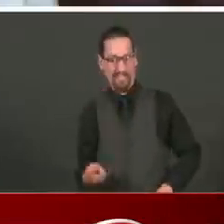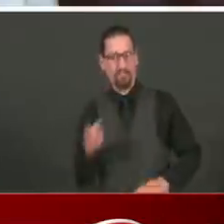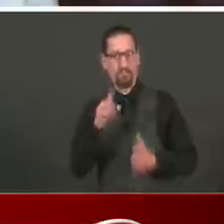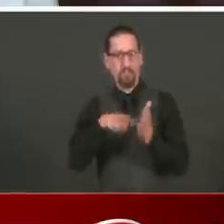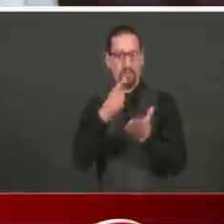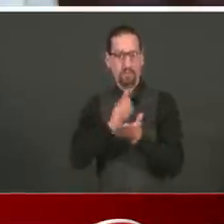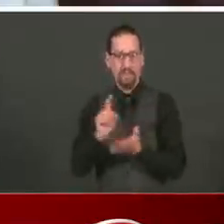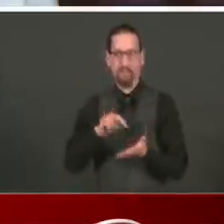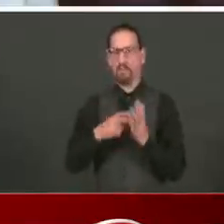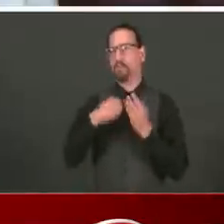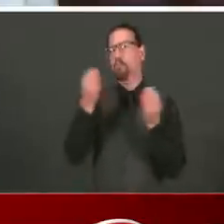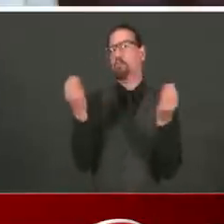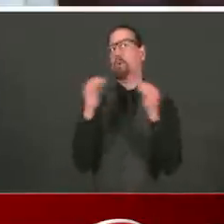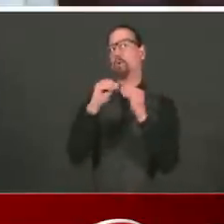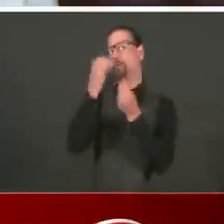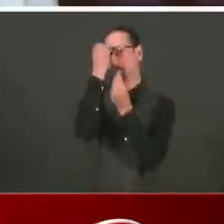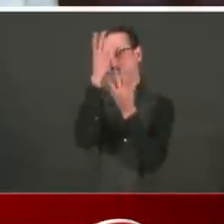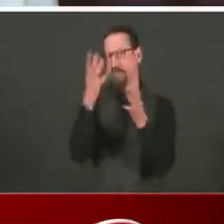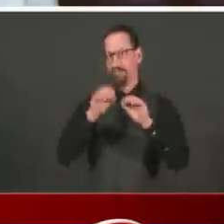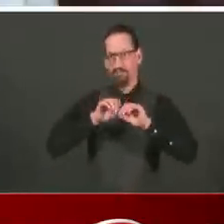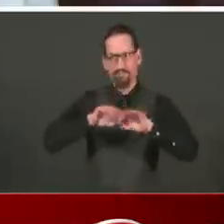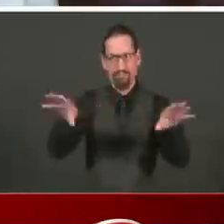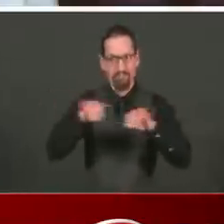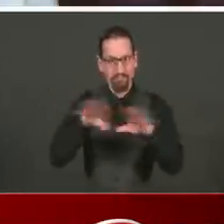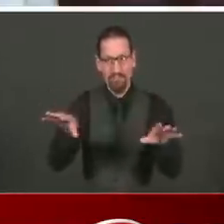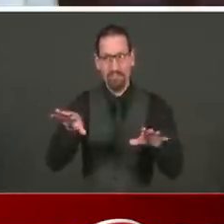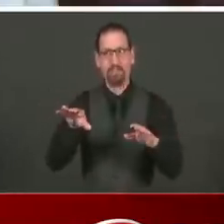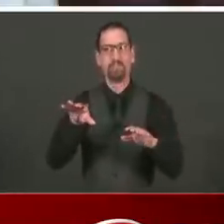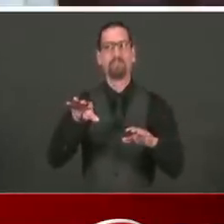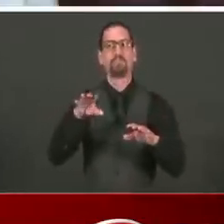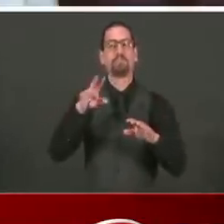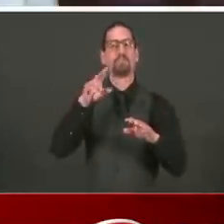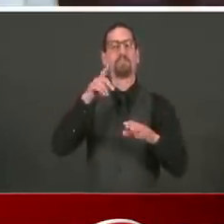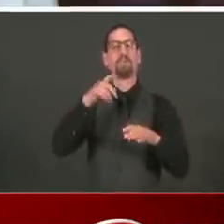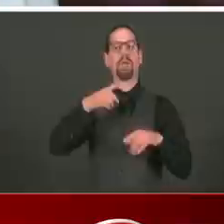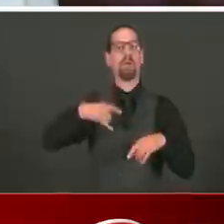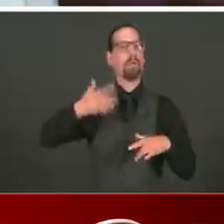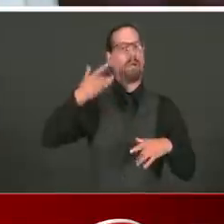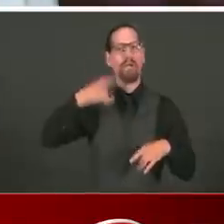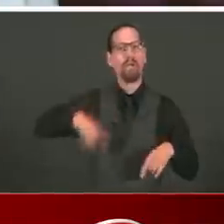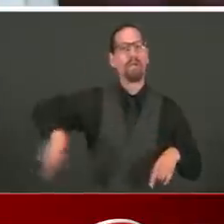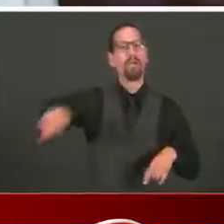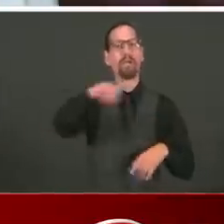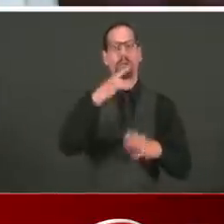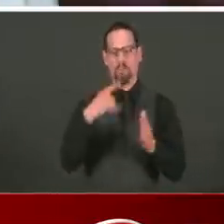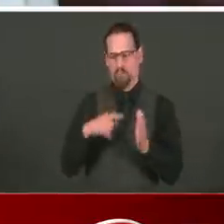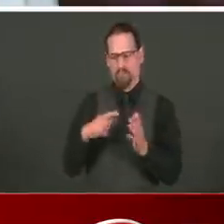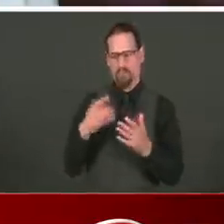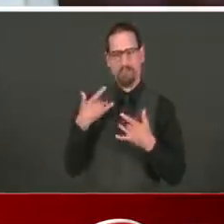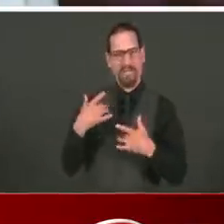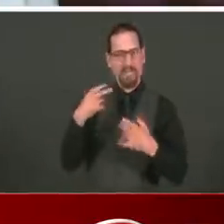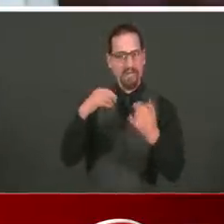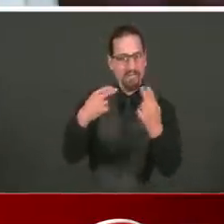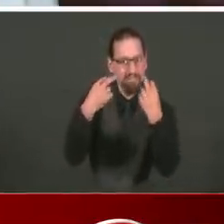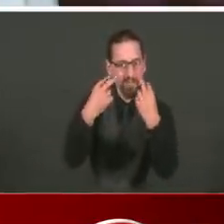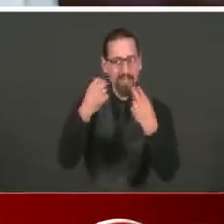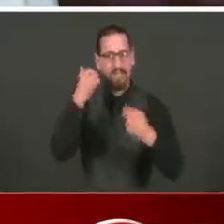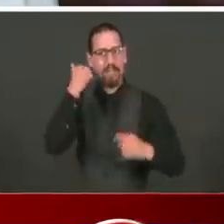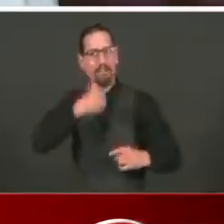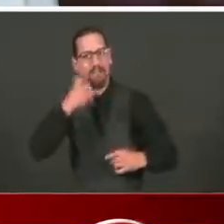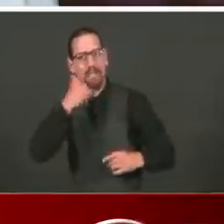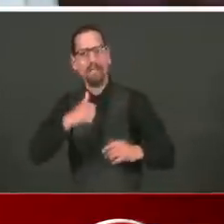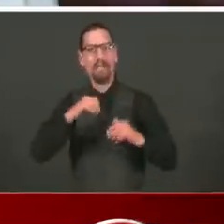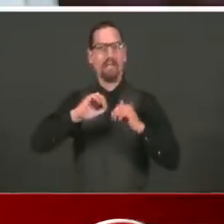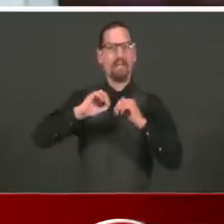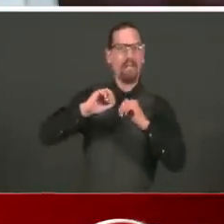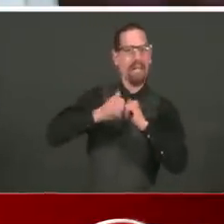since we're only down to a day a week, and since it's harder and harder for people to tune in, I would strongly urge you, ask you, please,